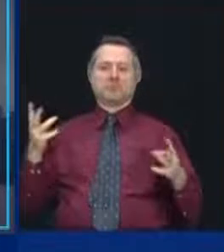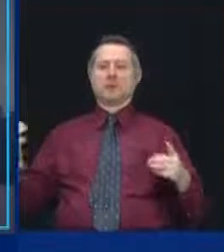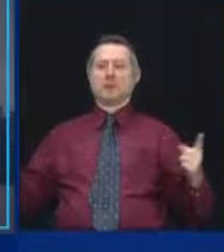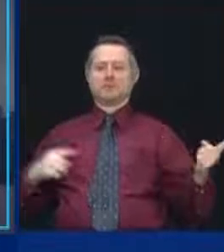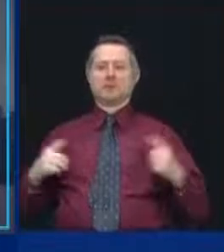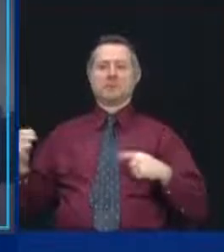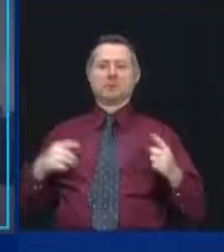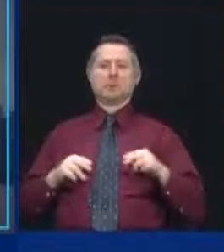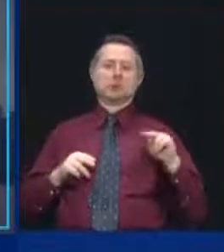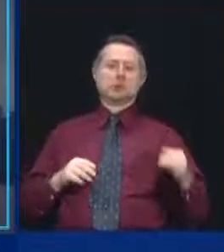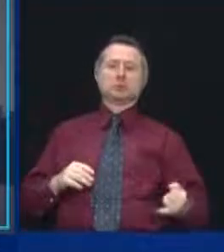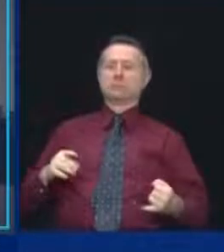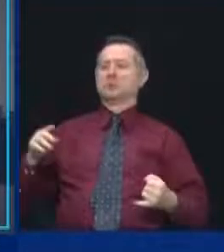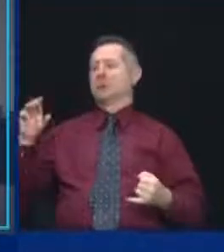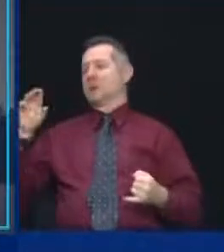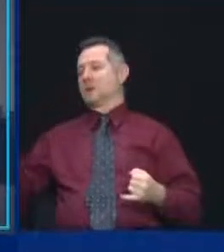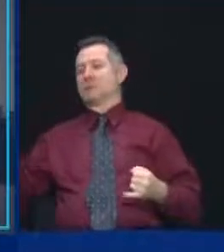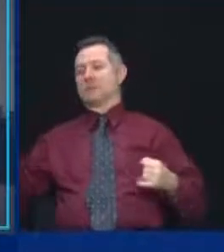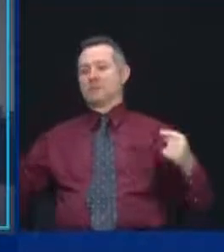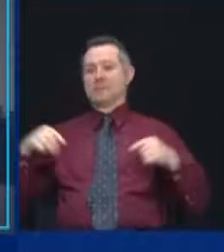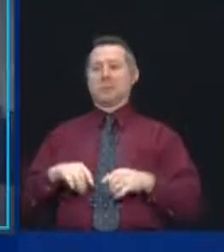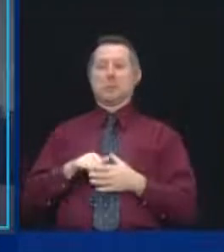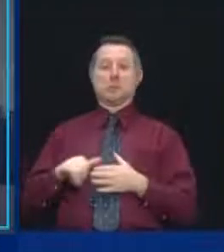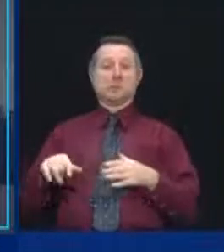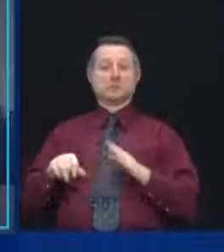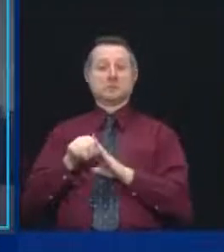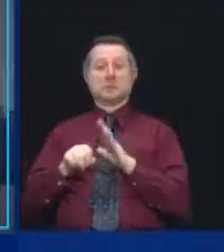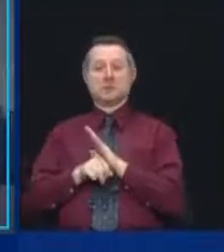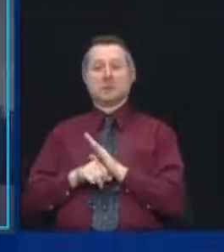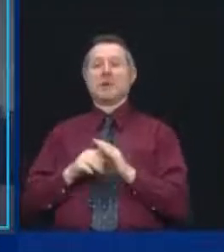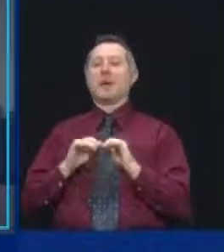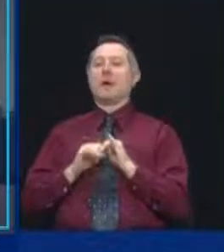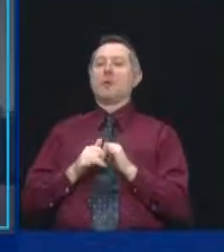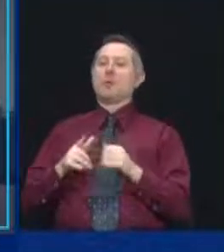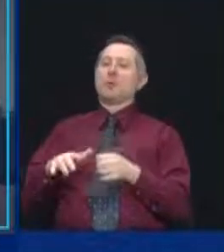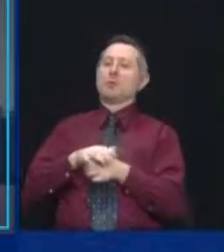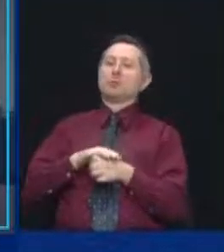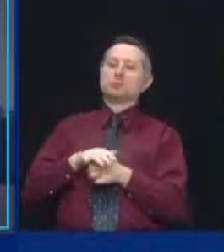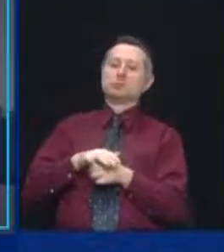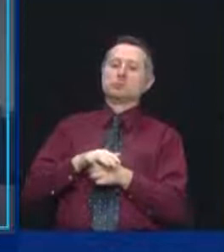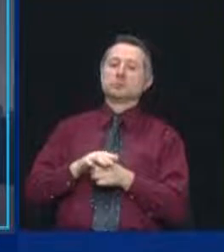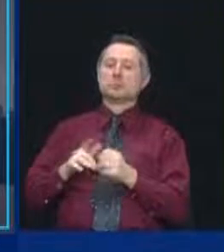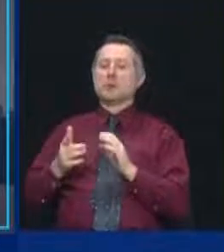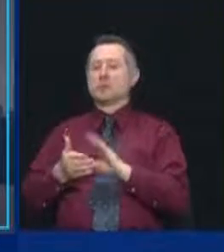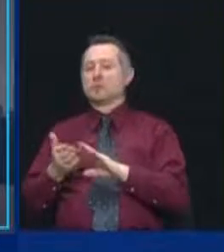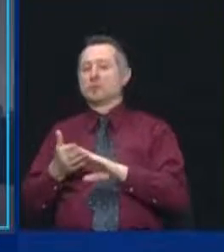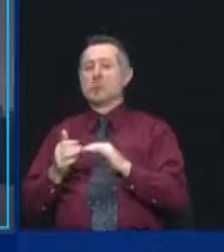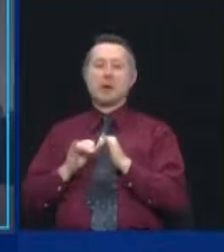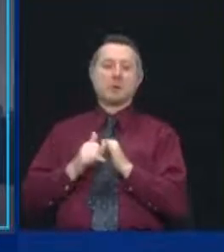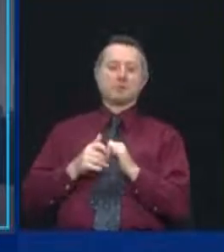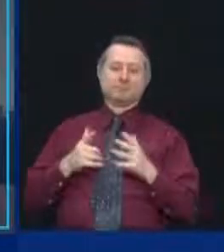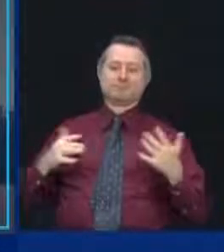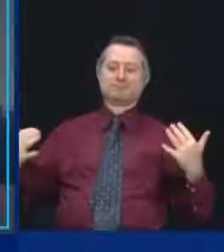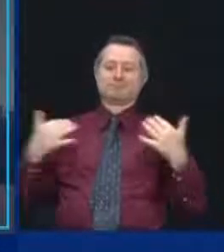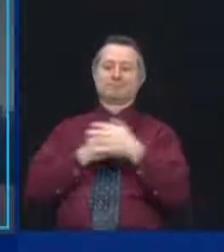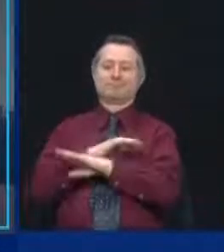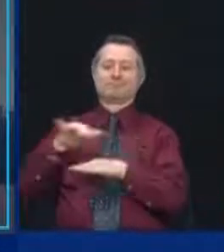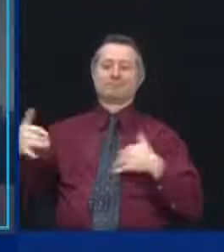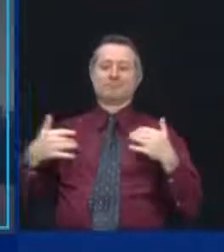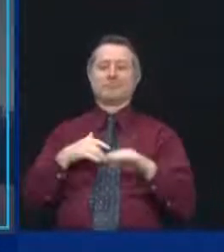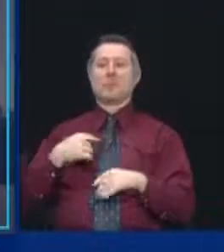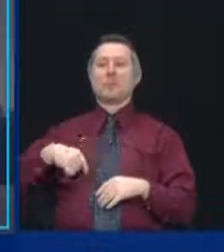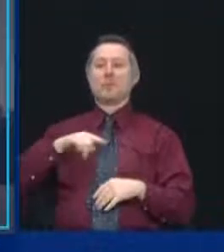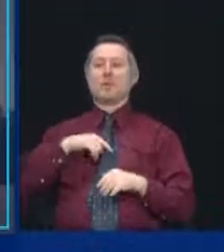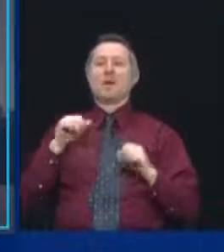in New York, but that's not how the region functions. So we've been functioning to the best we can, coordinating with